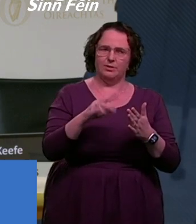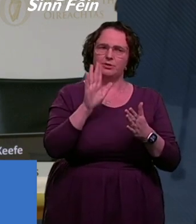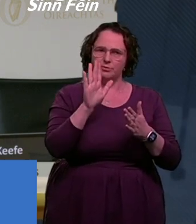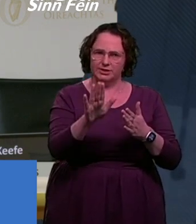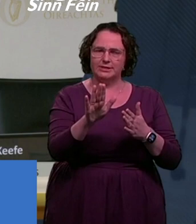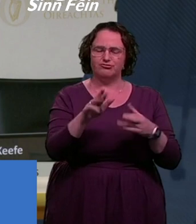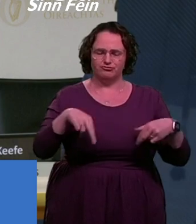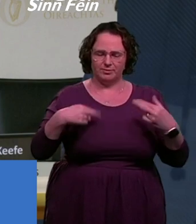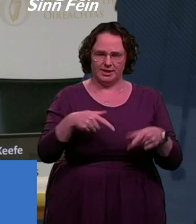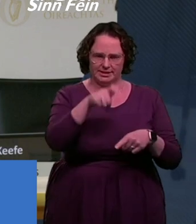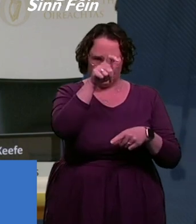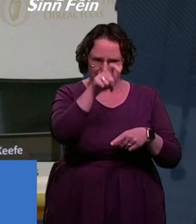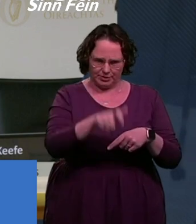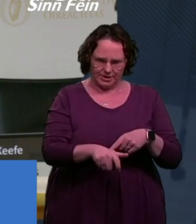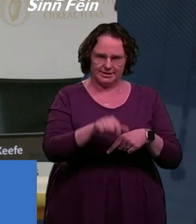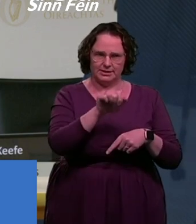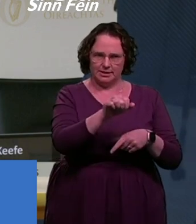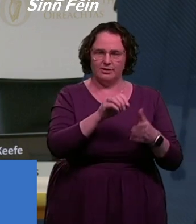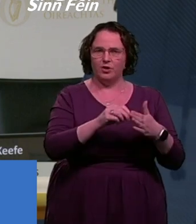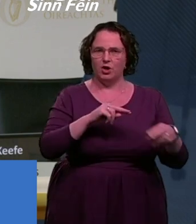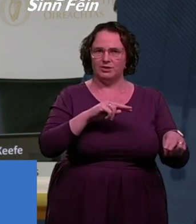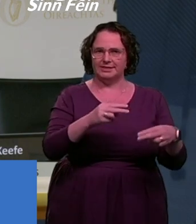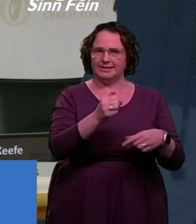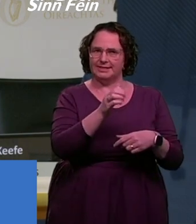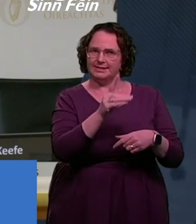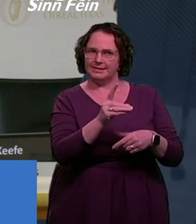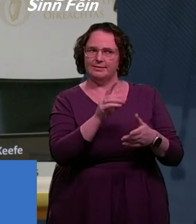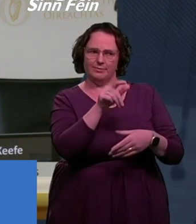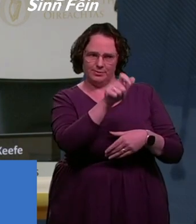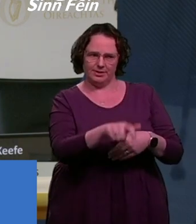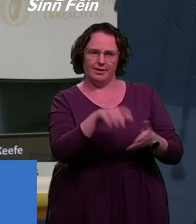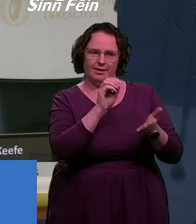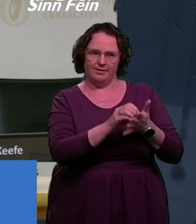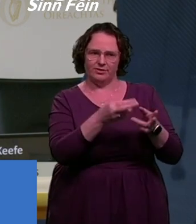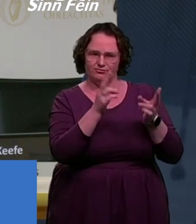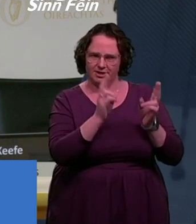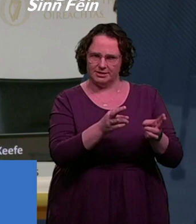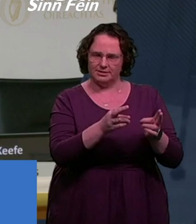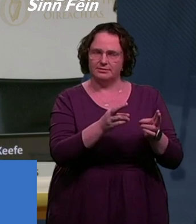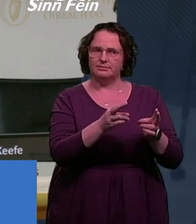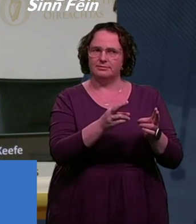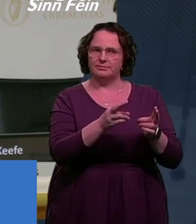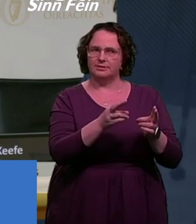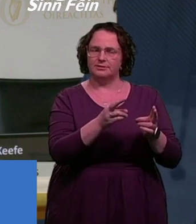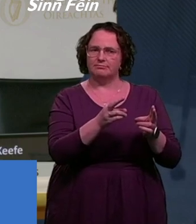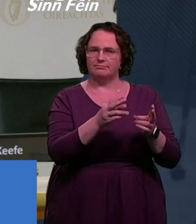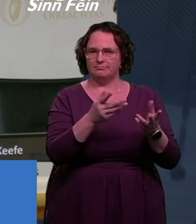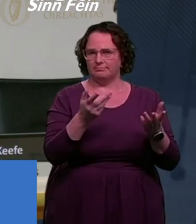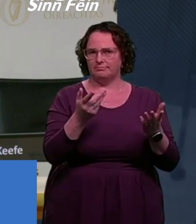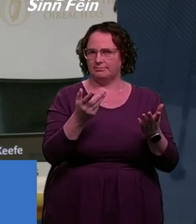autistic person's human rights and their values. You know, you can't practice, we're going to take it away. Like, you know, you're going